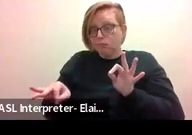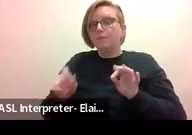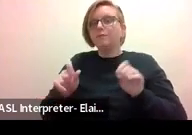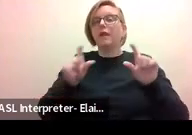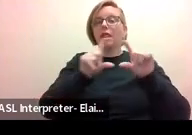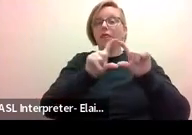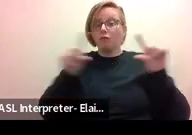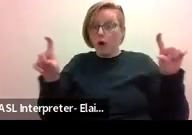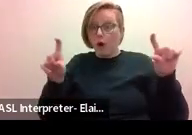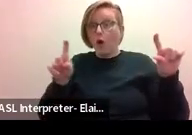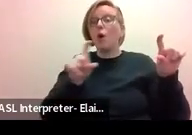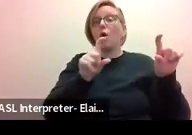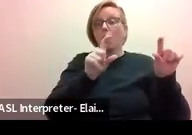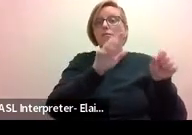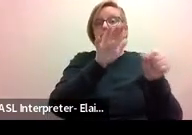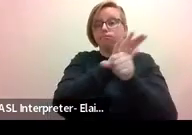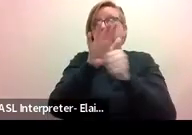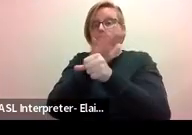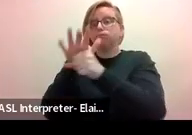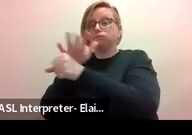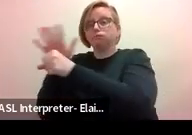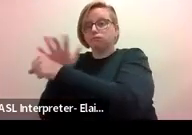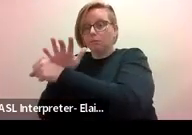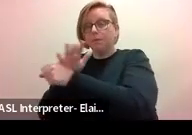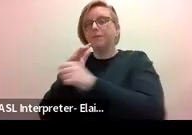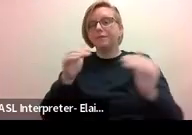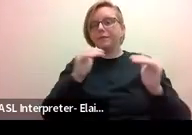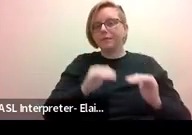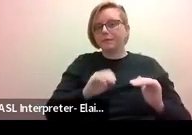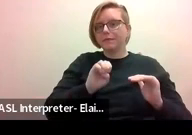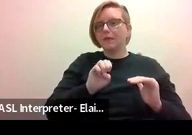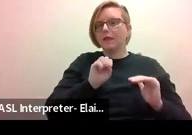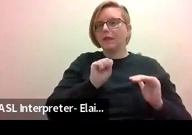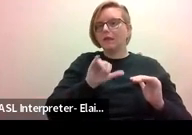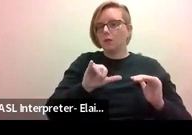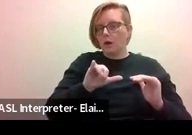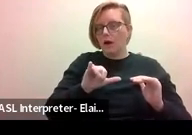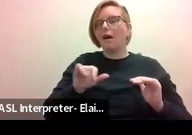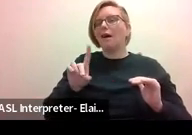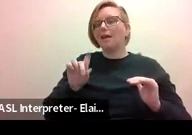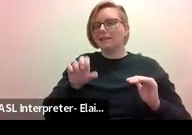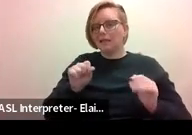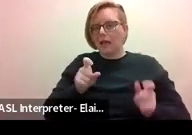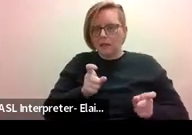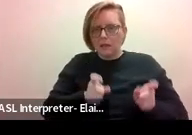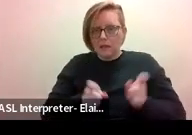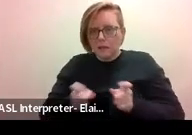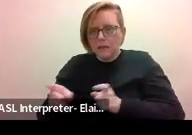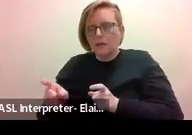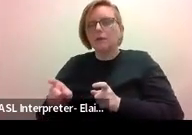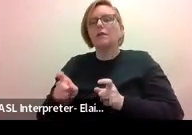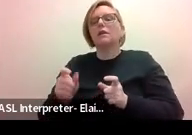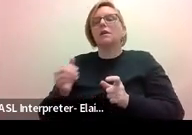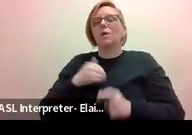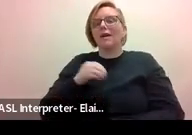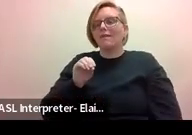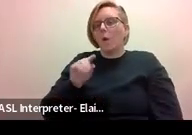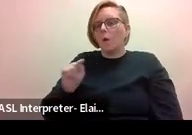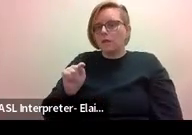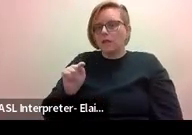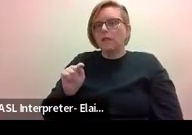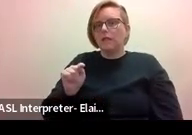completed. And then those extended school year services are there and those dates have been adjusted. And then you have that occupational